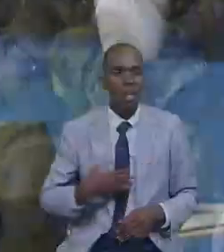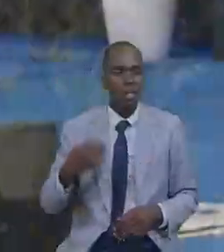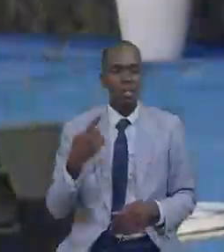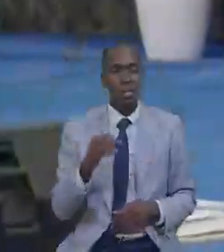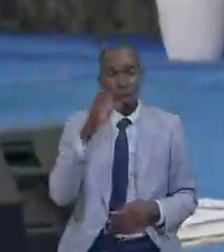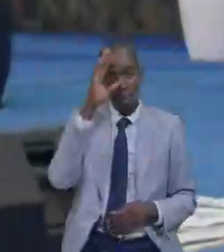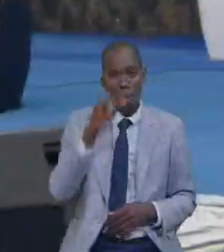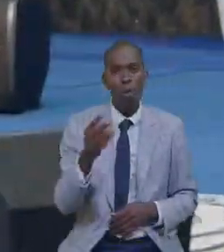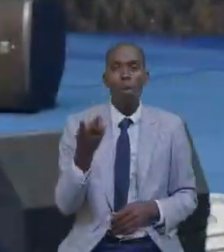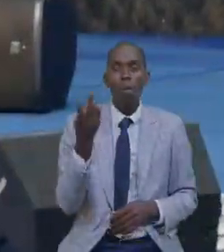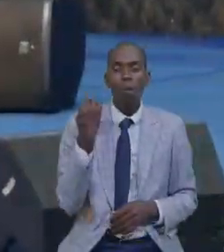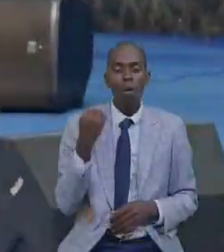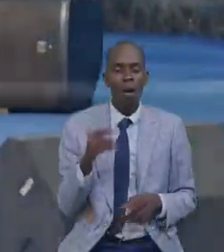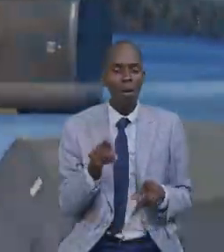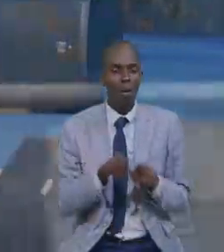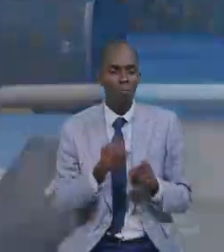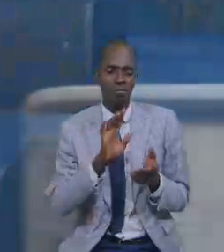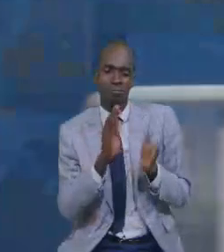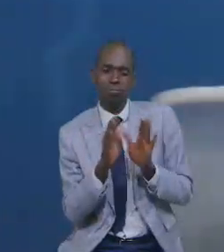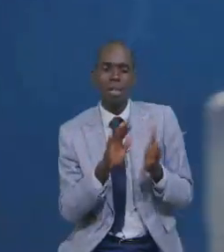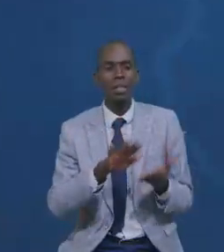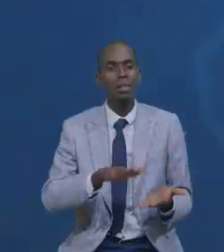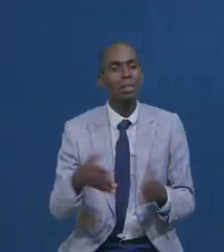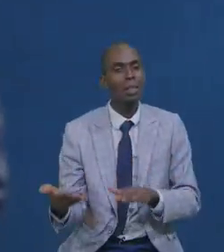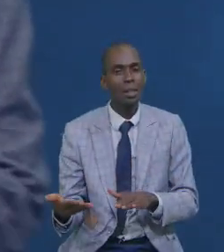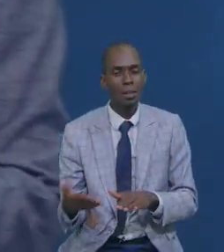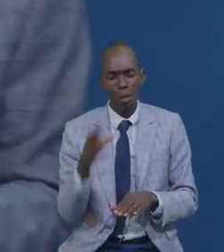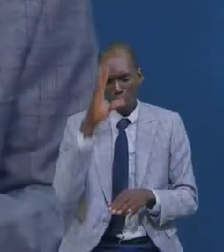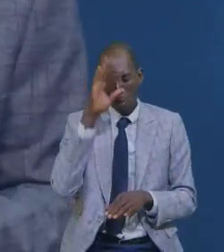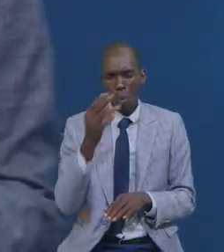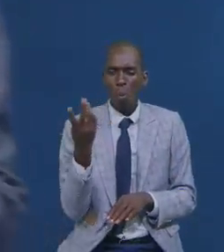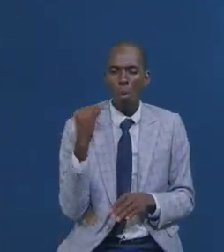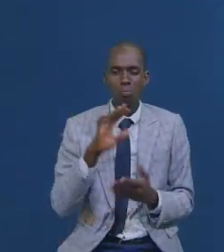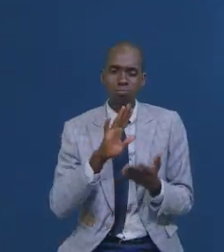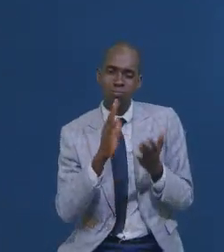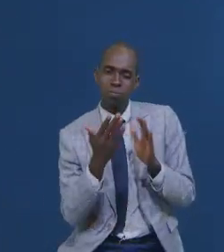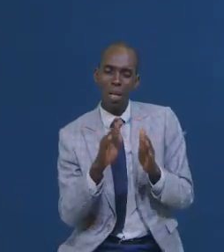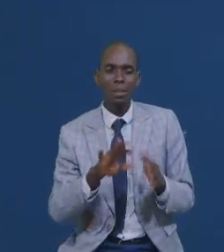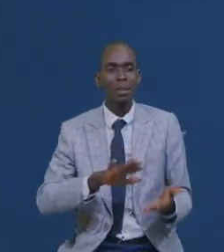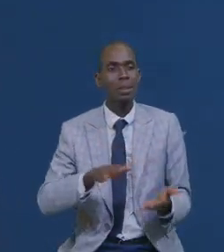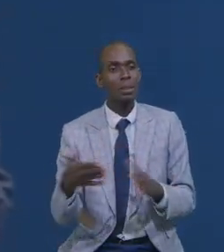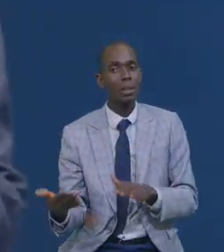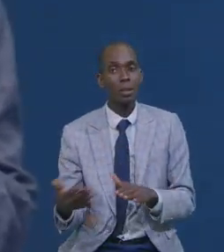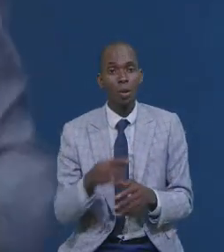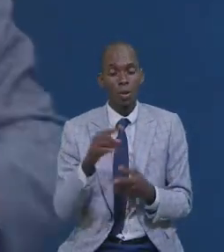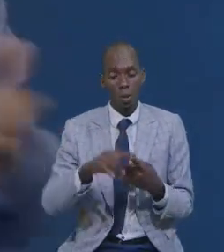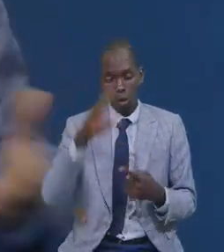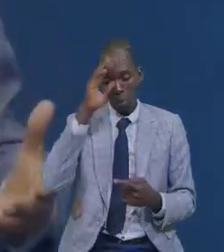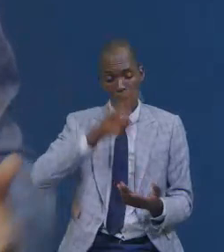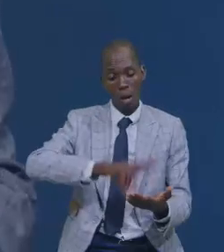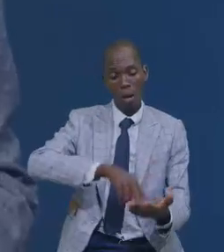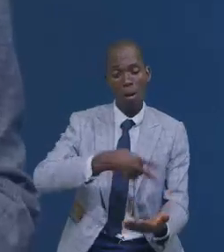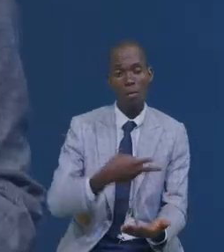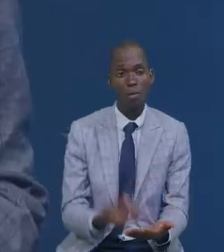one dead, as one dead, you understand, when he fell to the ground. And